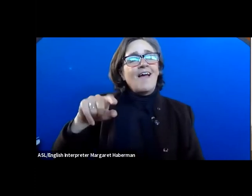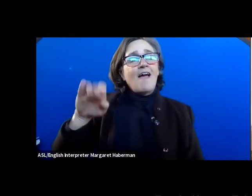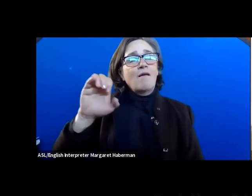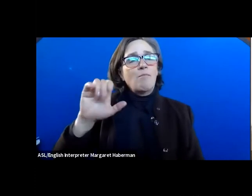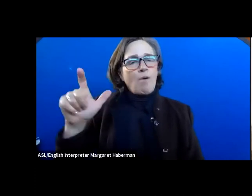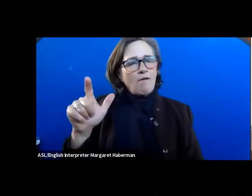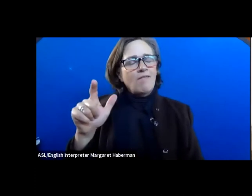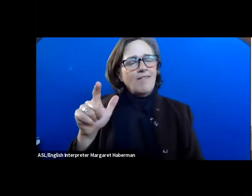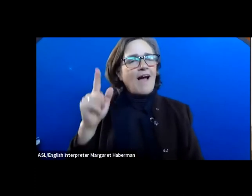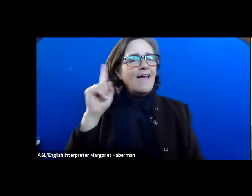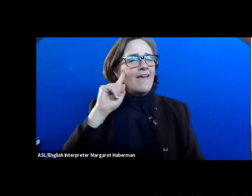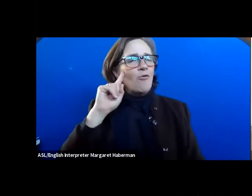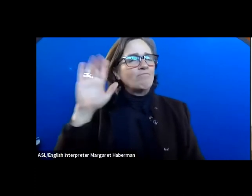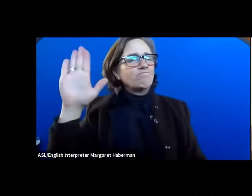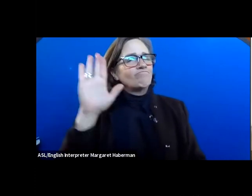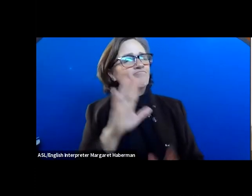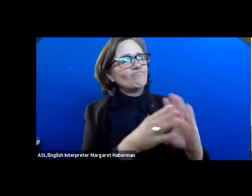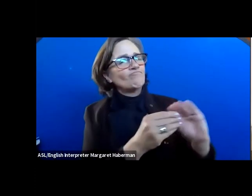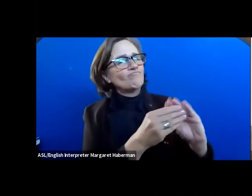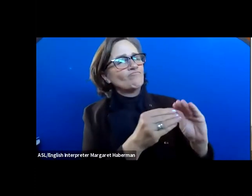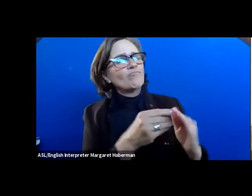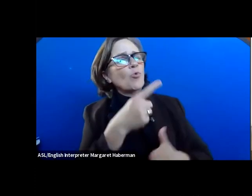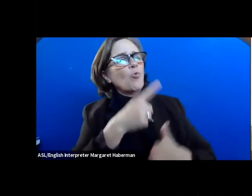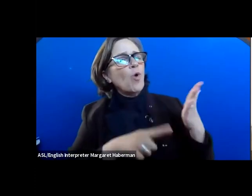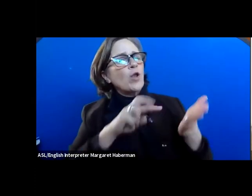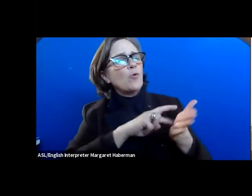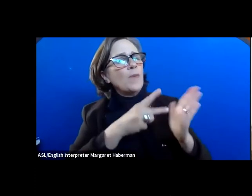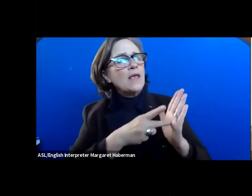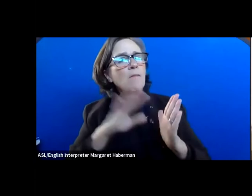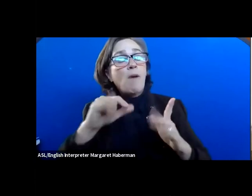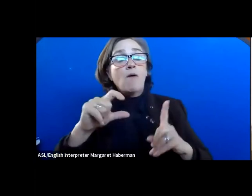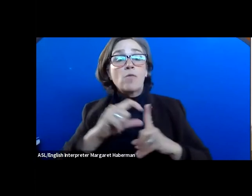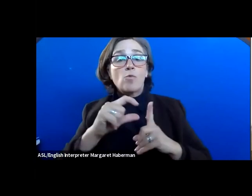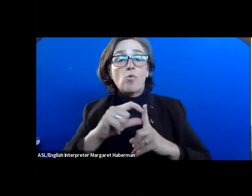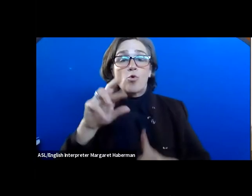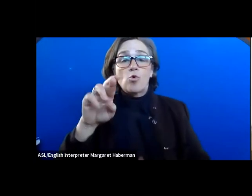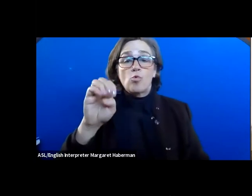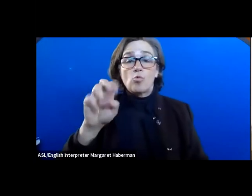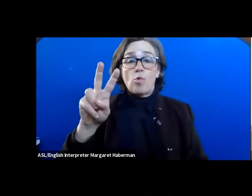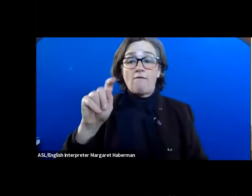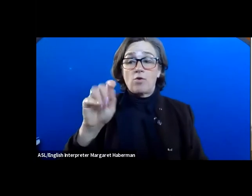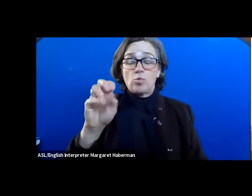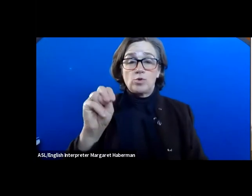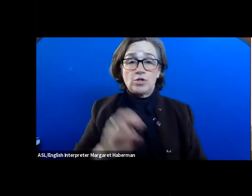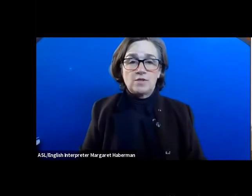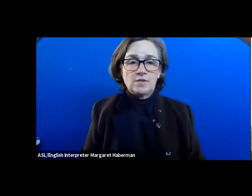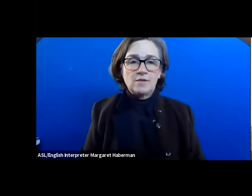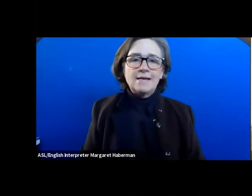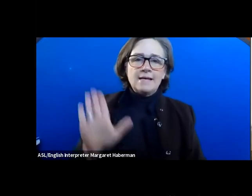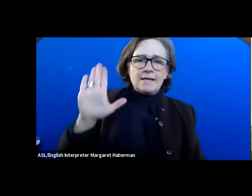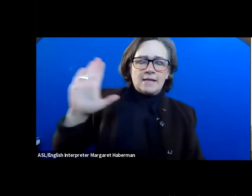revolution. Revolution for Eqbal Ahmad, when he was in his critique of the Palestinian